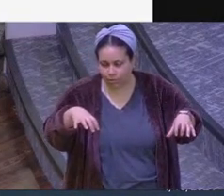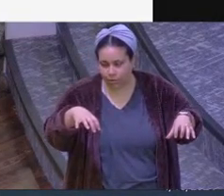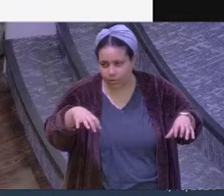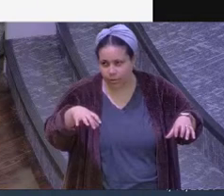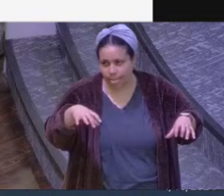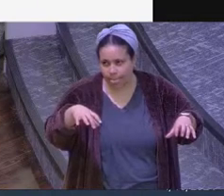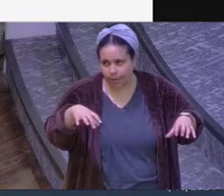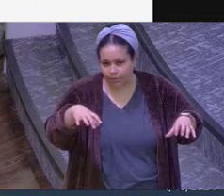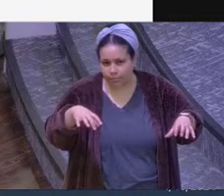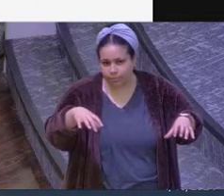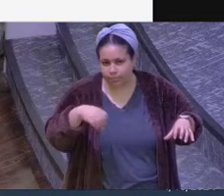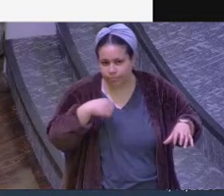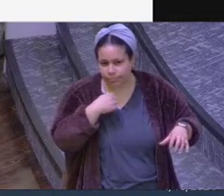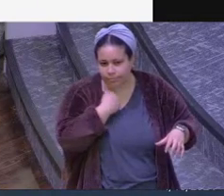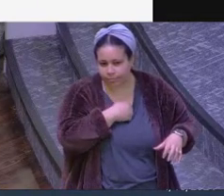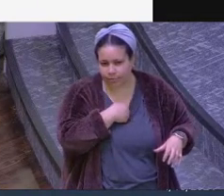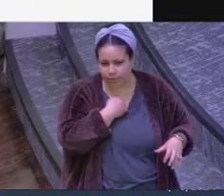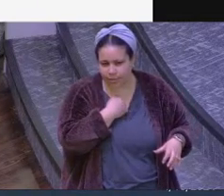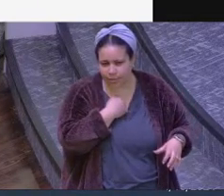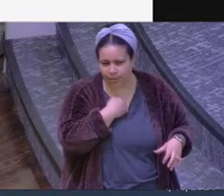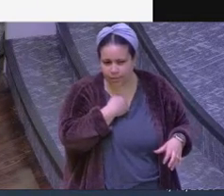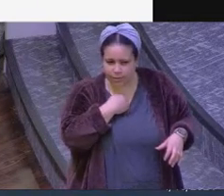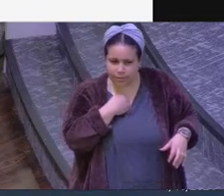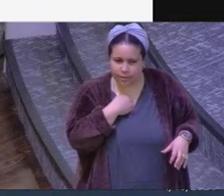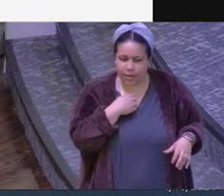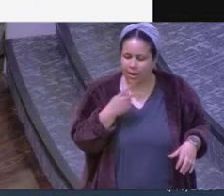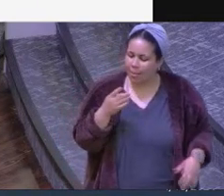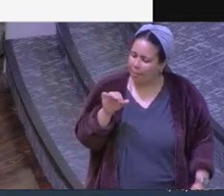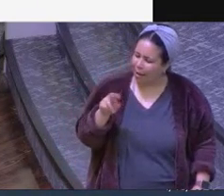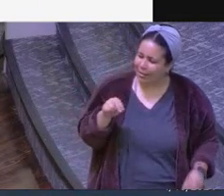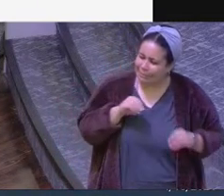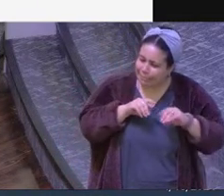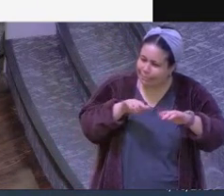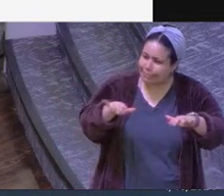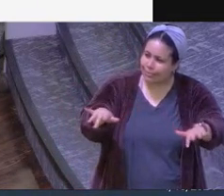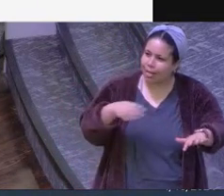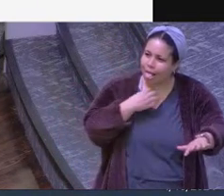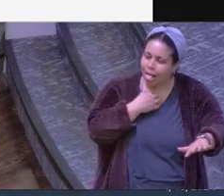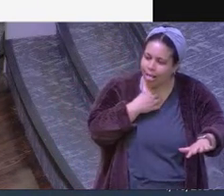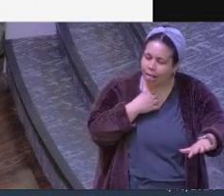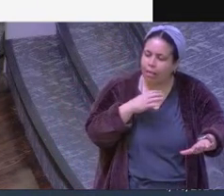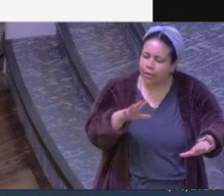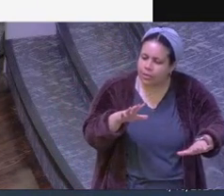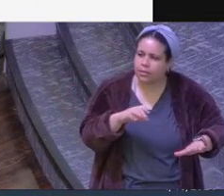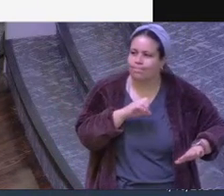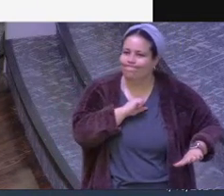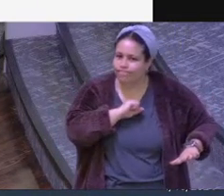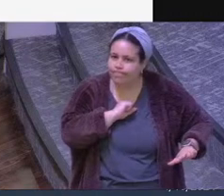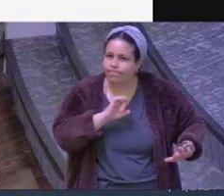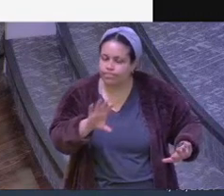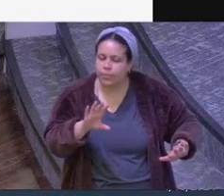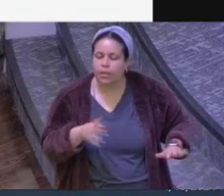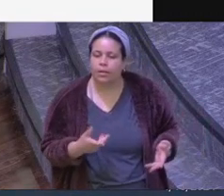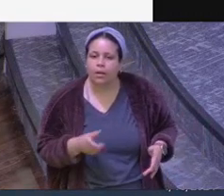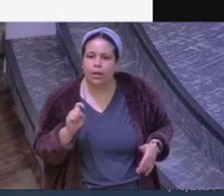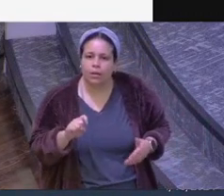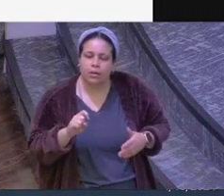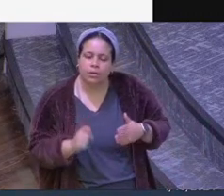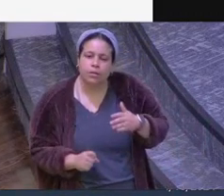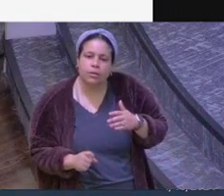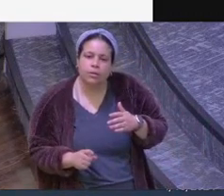there's, I'm sorry, the pollen is definitely, we feel like that we need to create that director